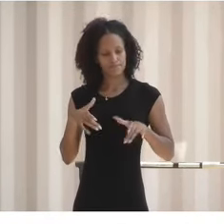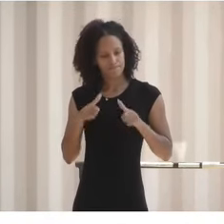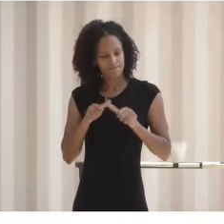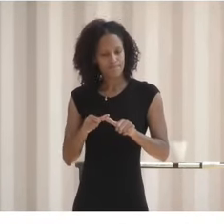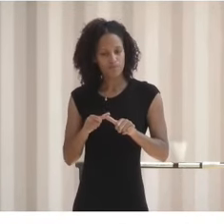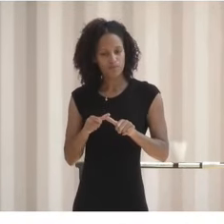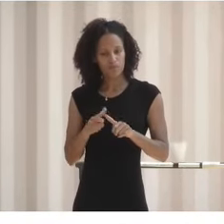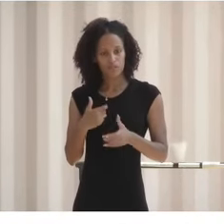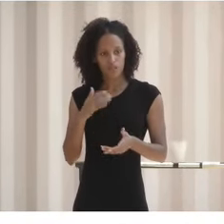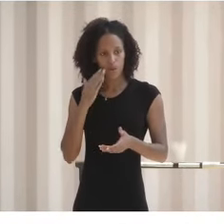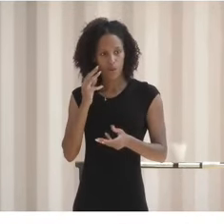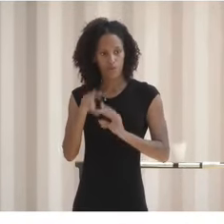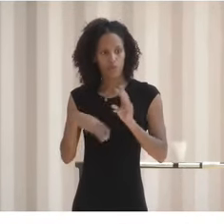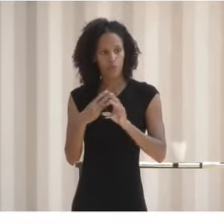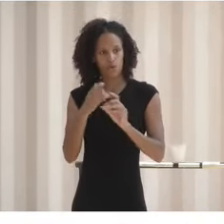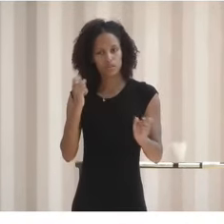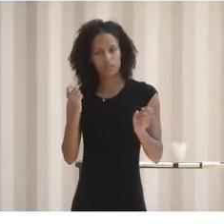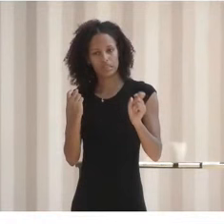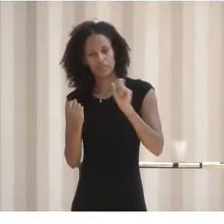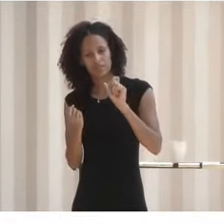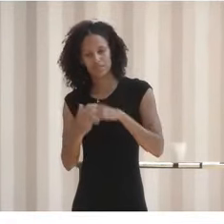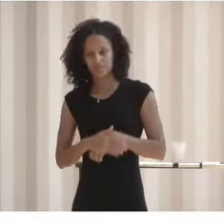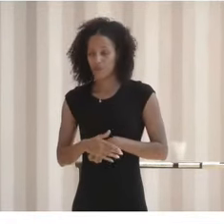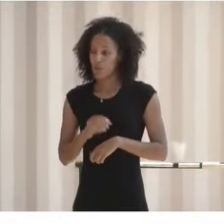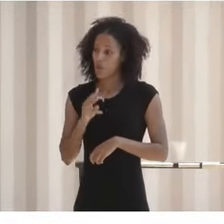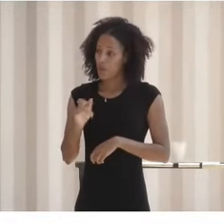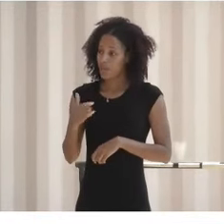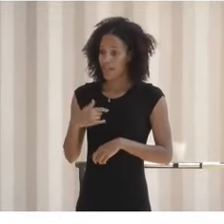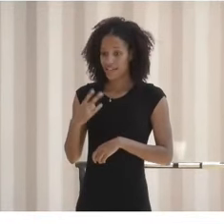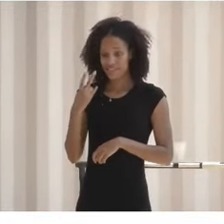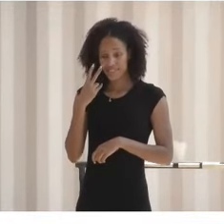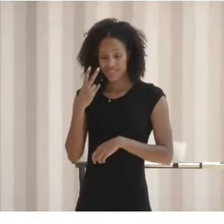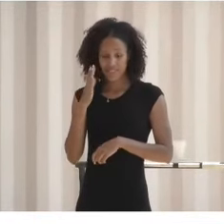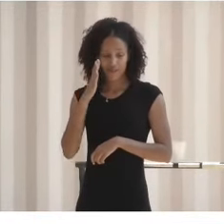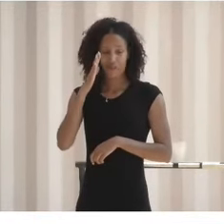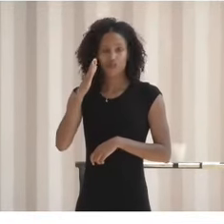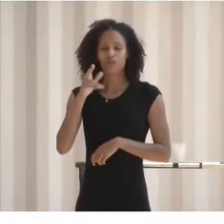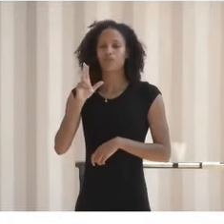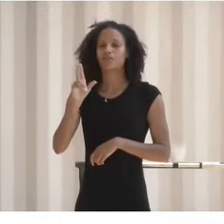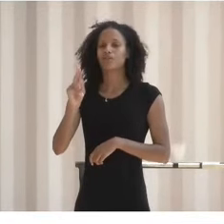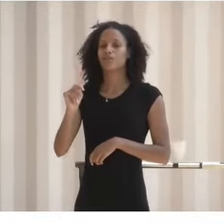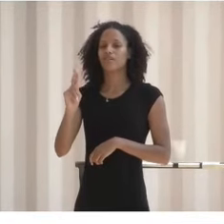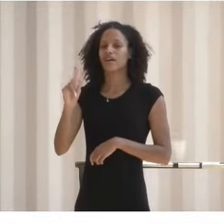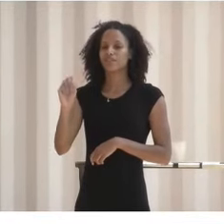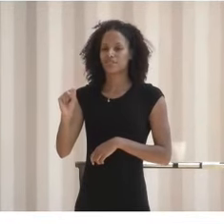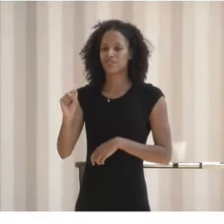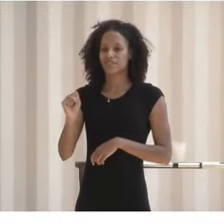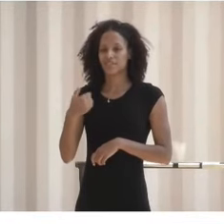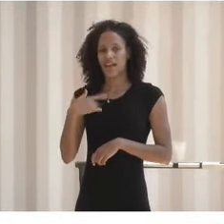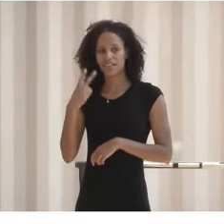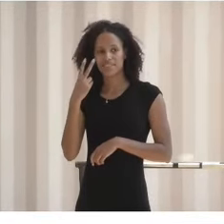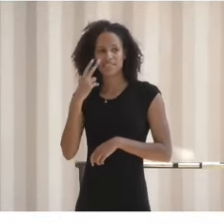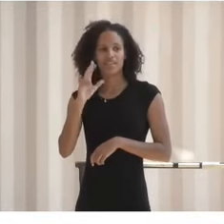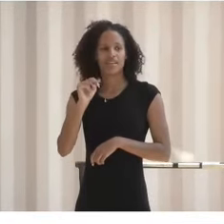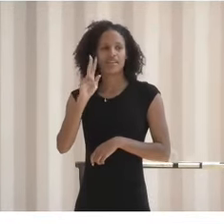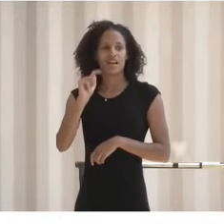I see the future as nuts. I see nut trees being planted everywhere. I see chestnuts, I